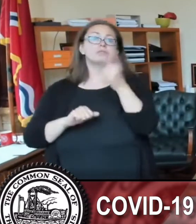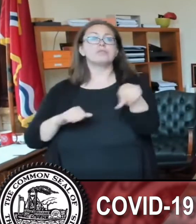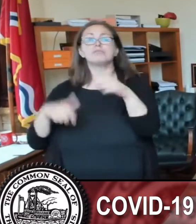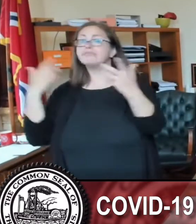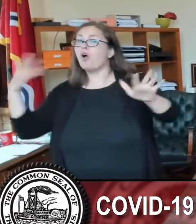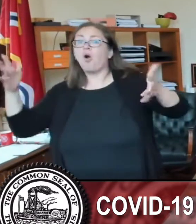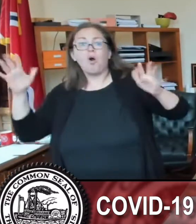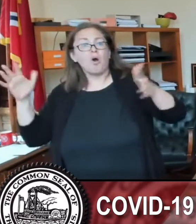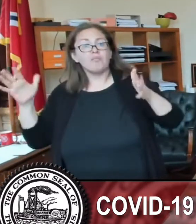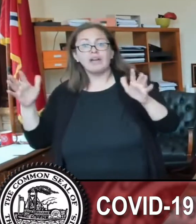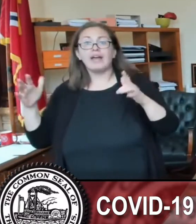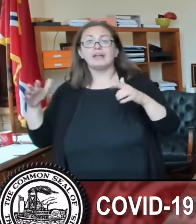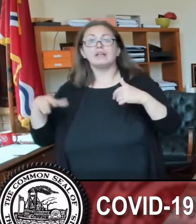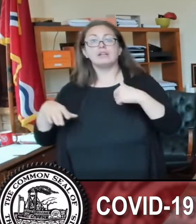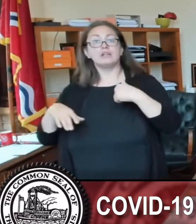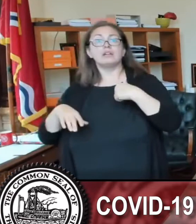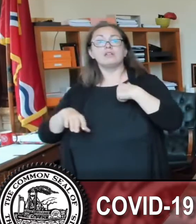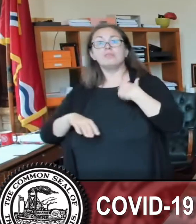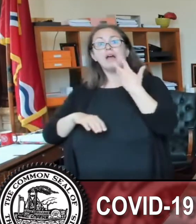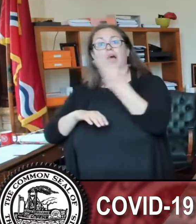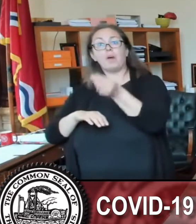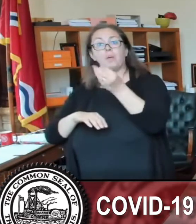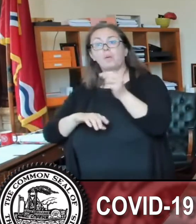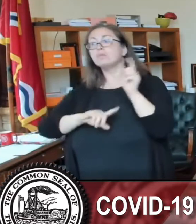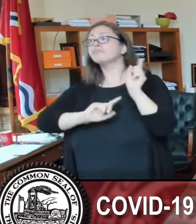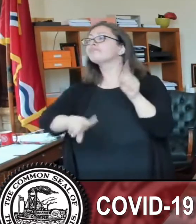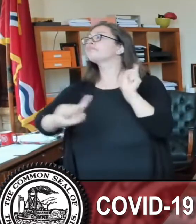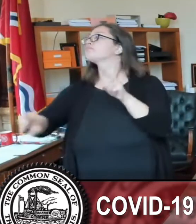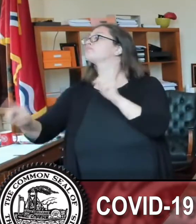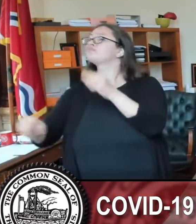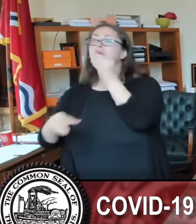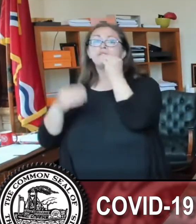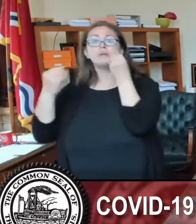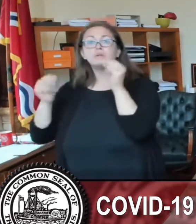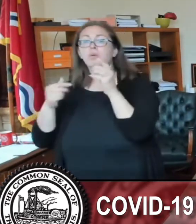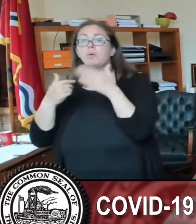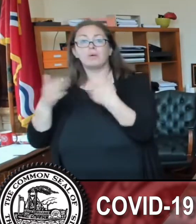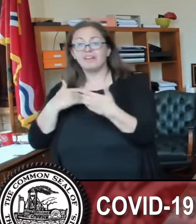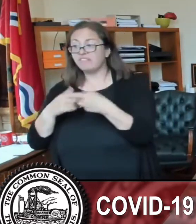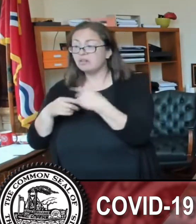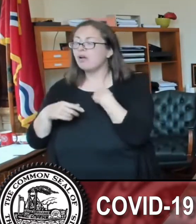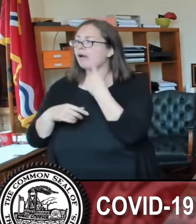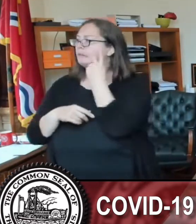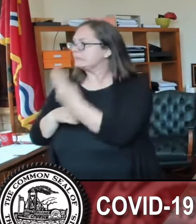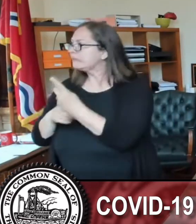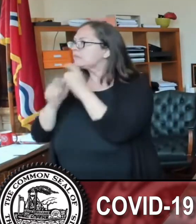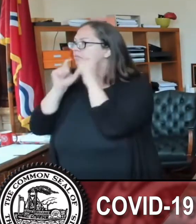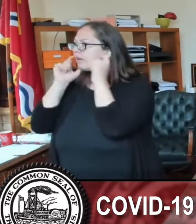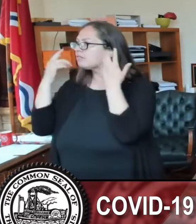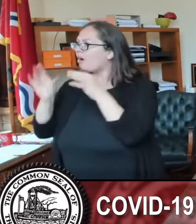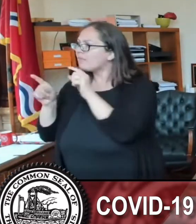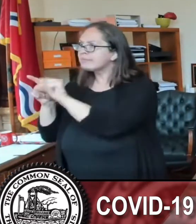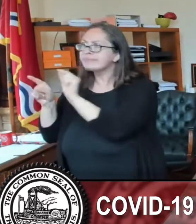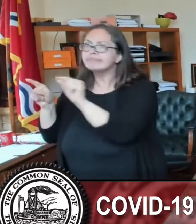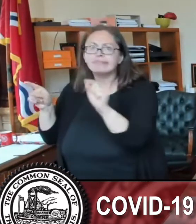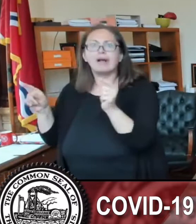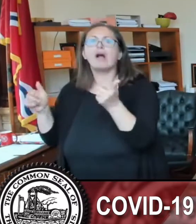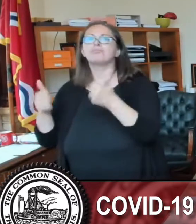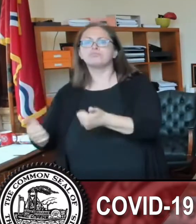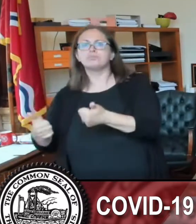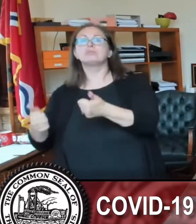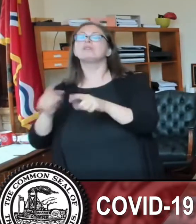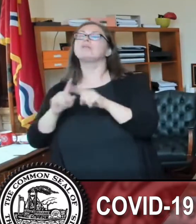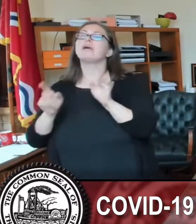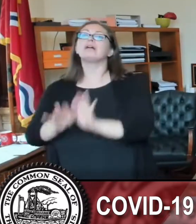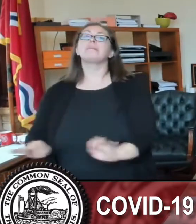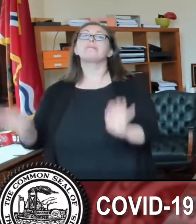quite frankly. When I go out to the grocery store or whatever, most of you are already doing it. But it's really